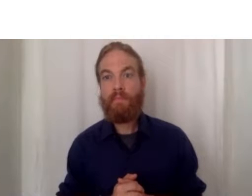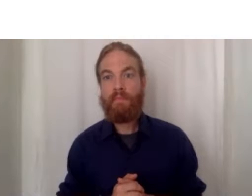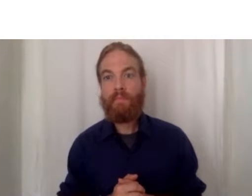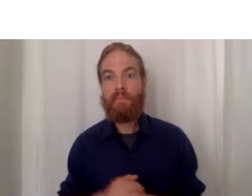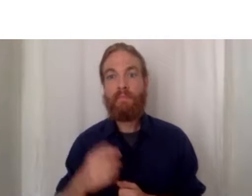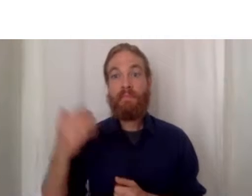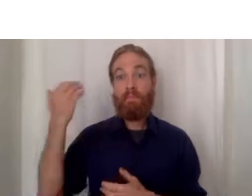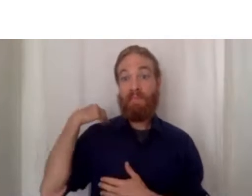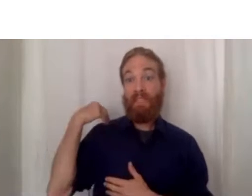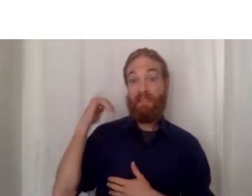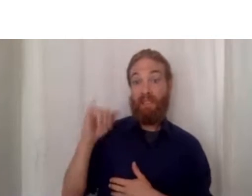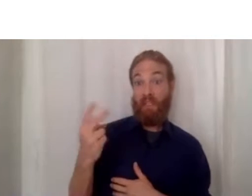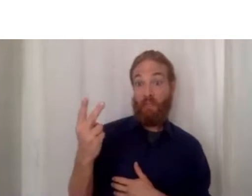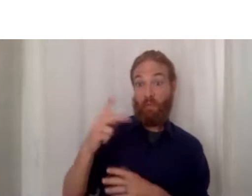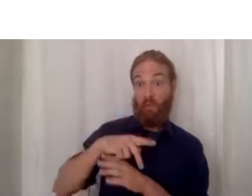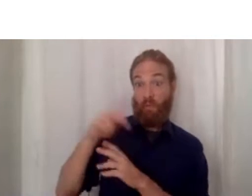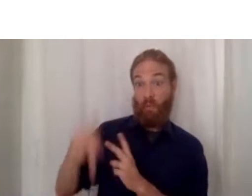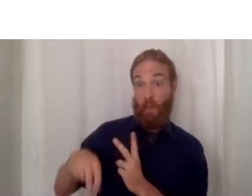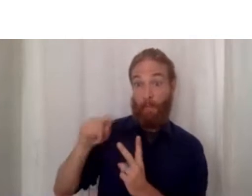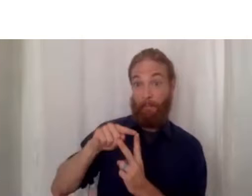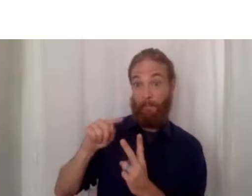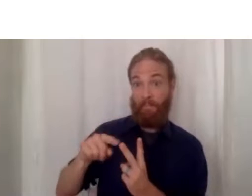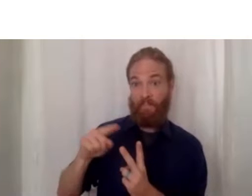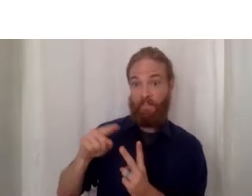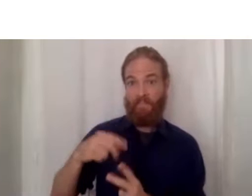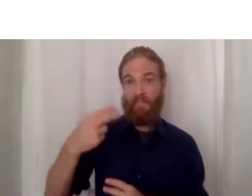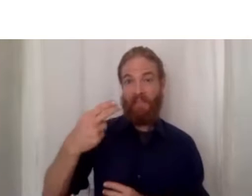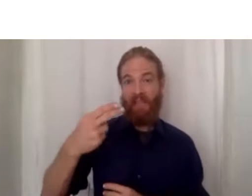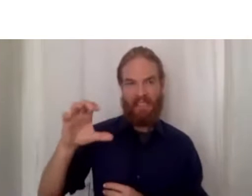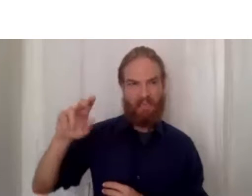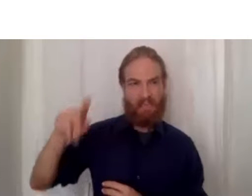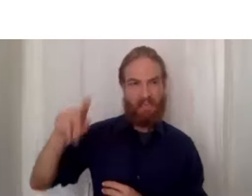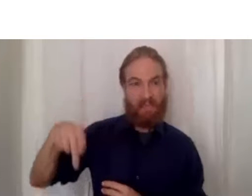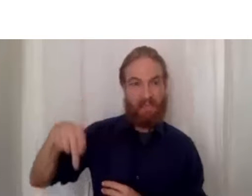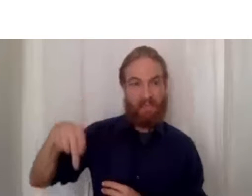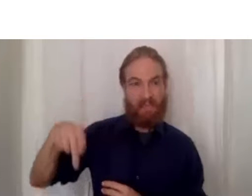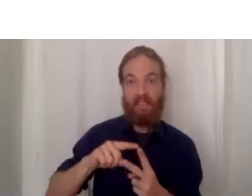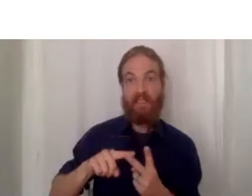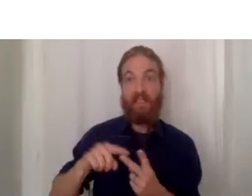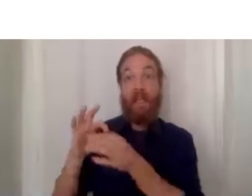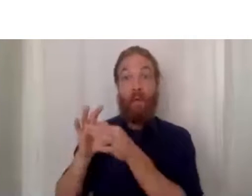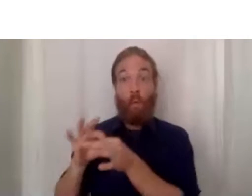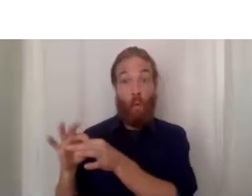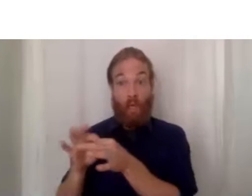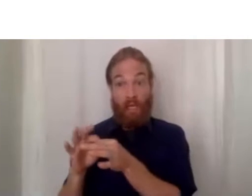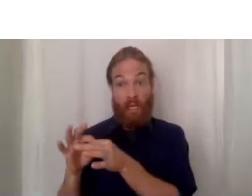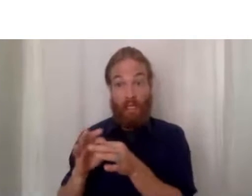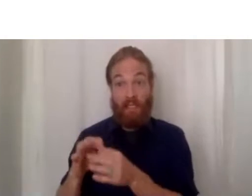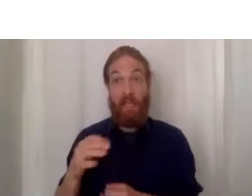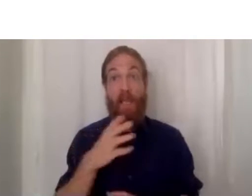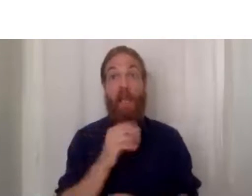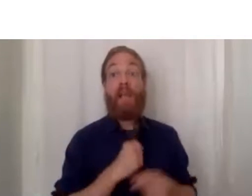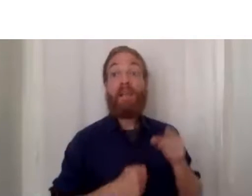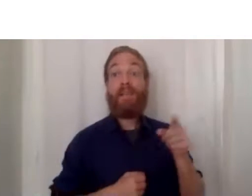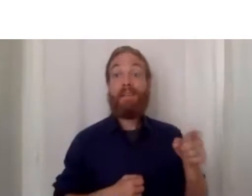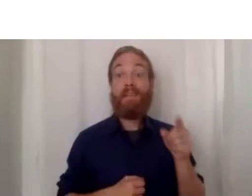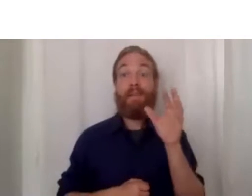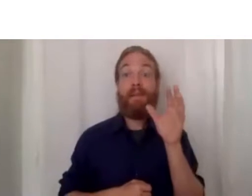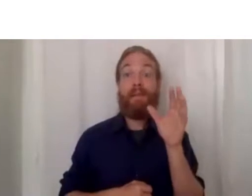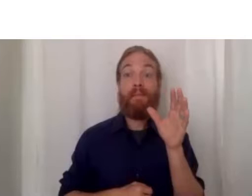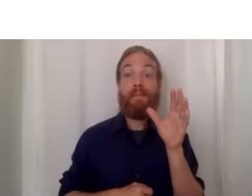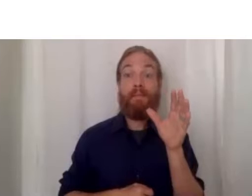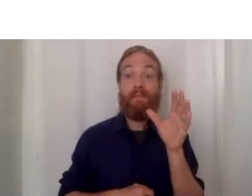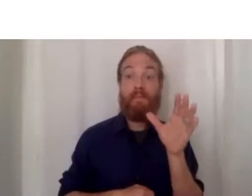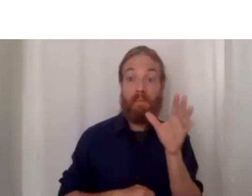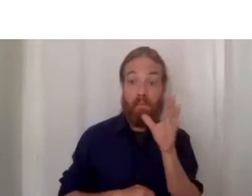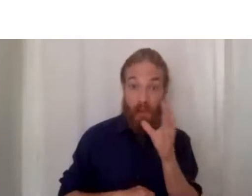care coordination and the maternal child health child and adolescent program. For this year, these have been combined